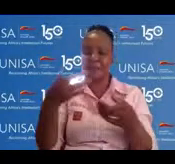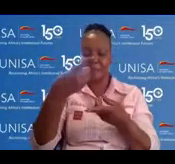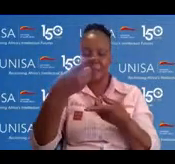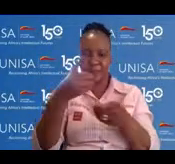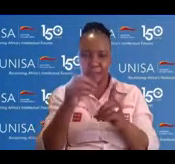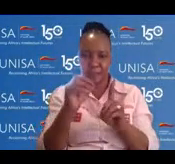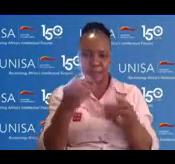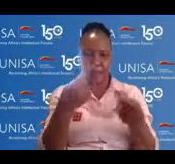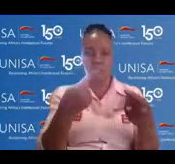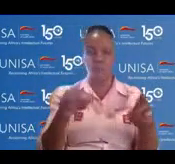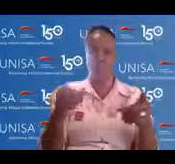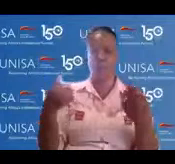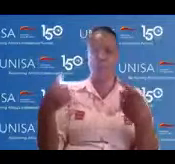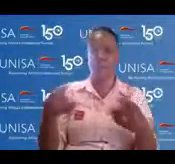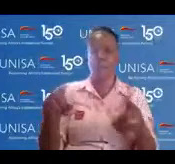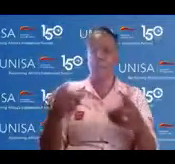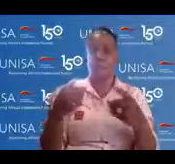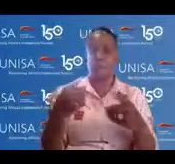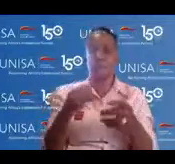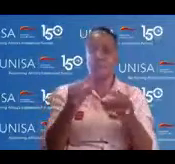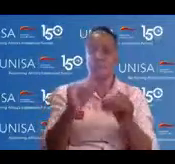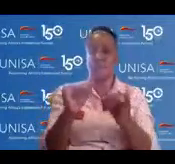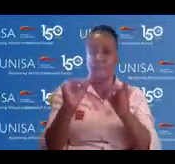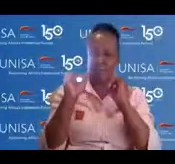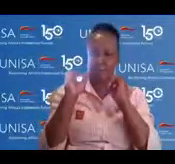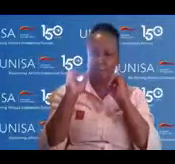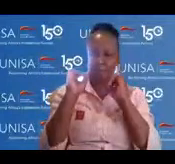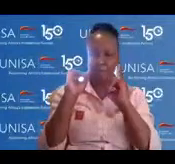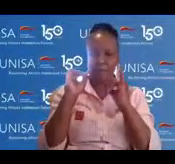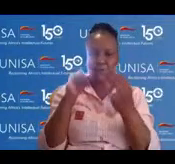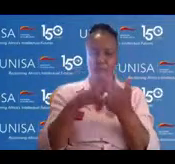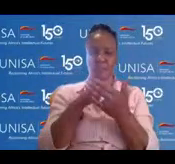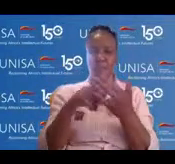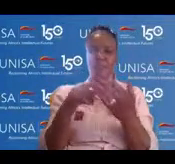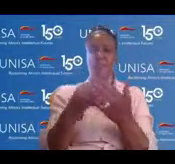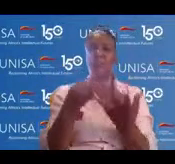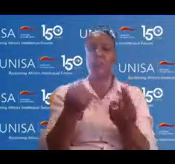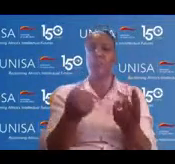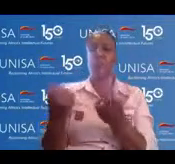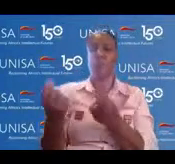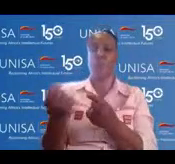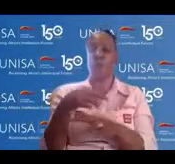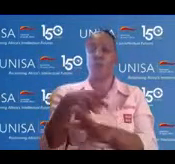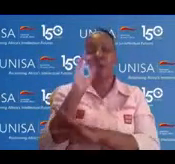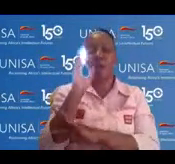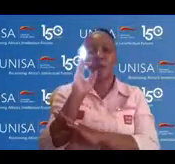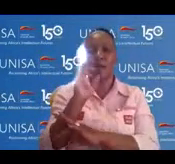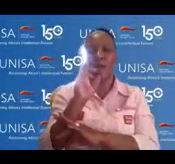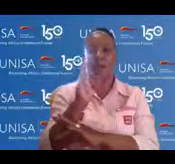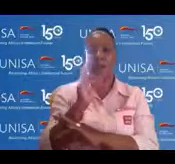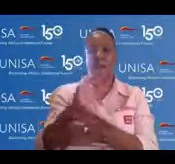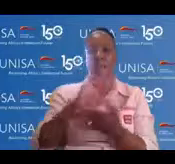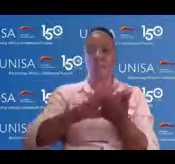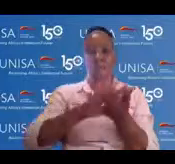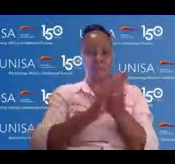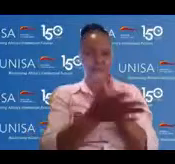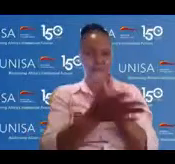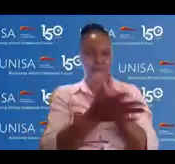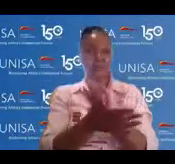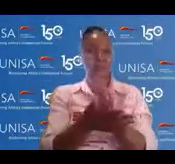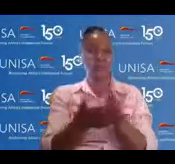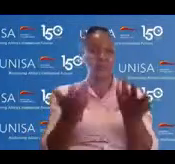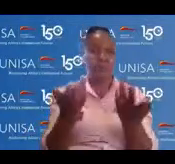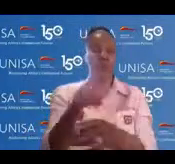serious offences. Never mind the fact that we also have things like a damaged reputation, not just the reputation